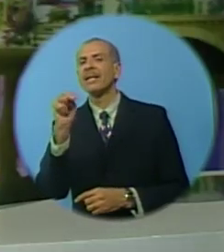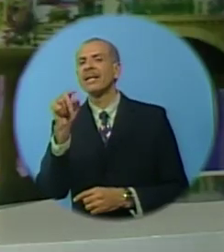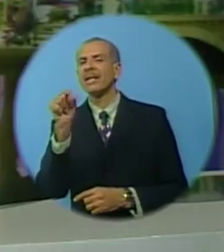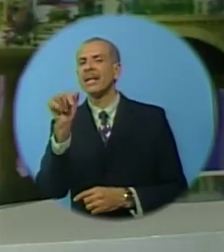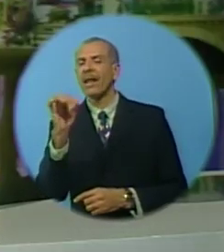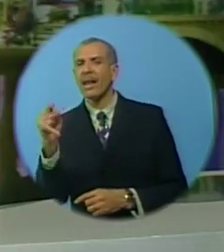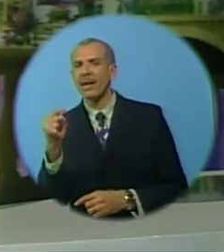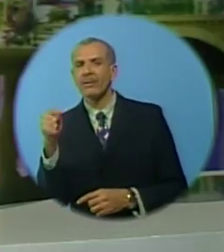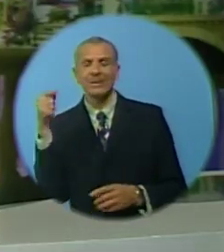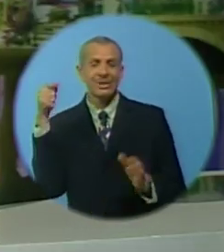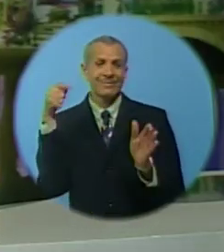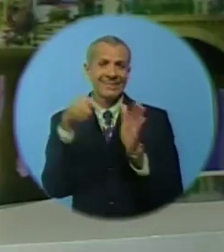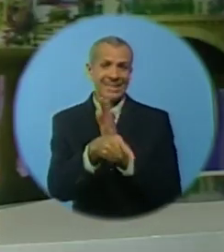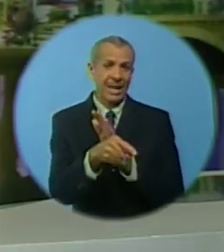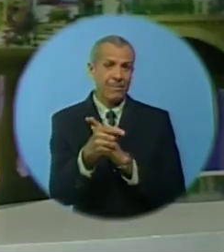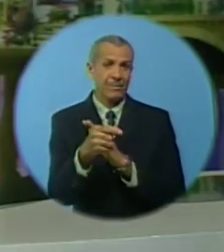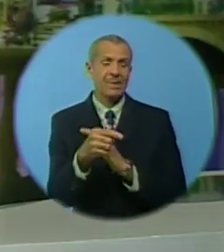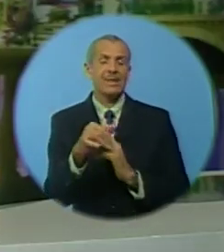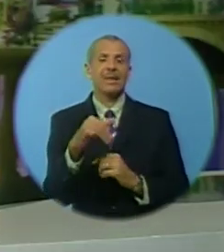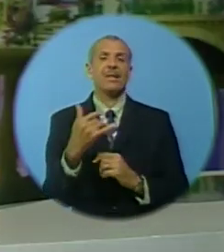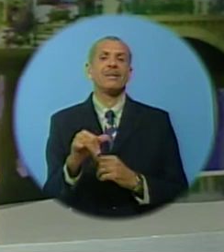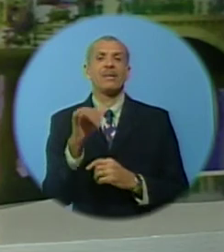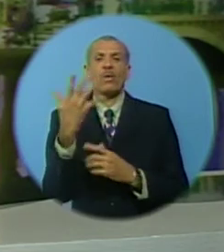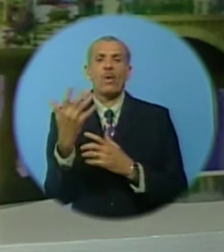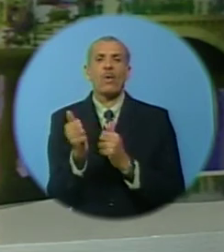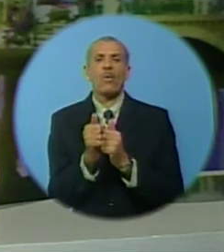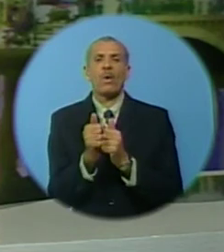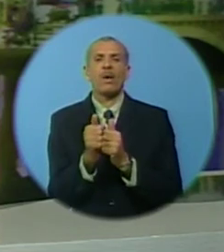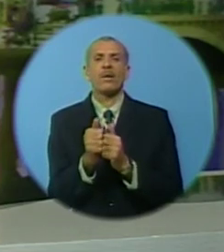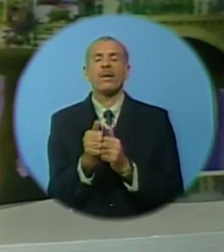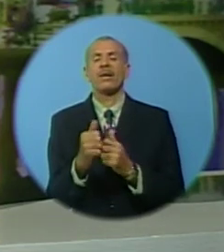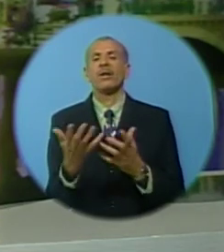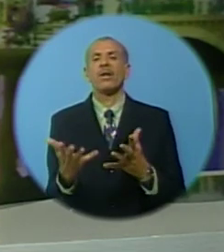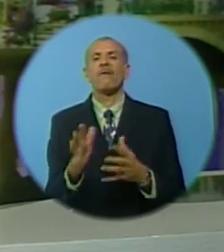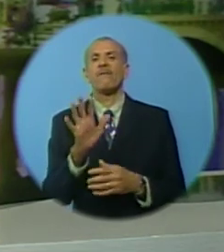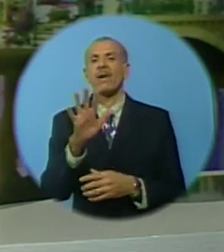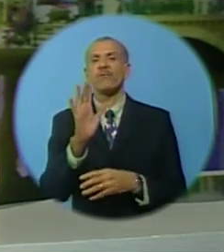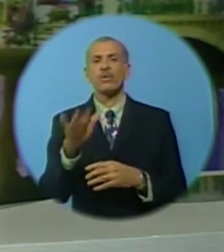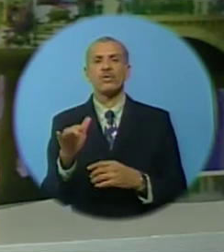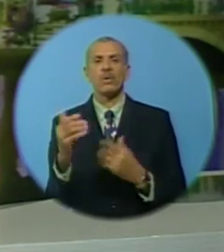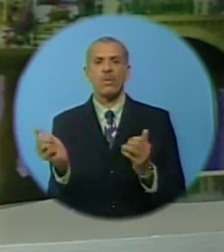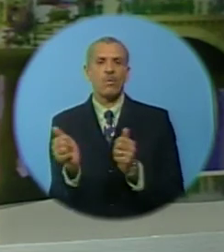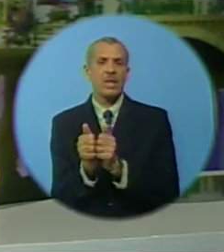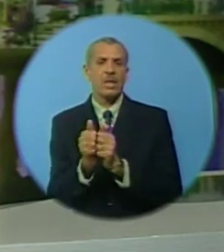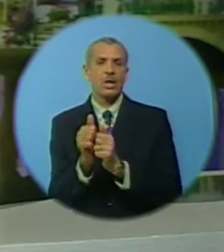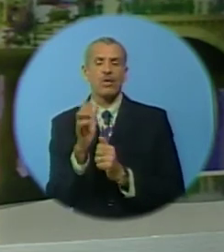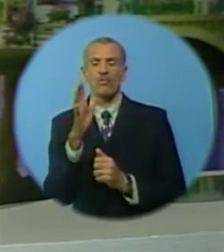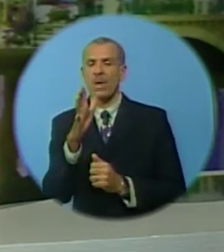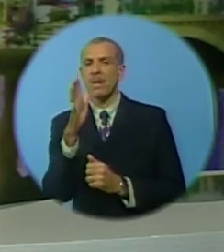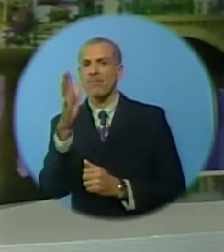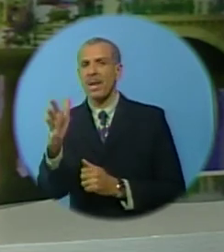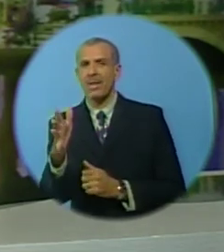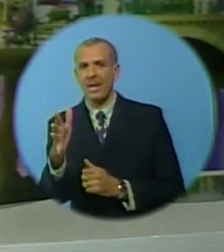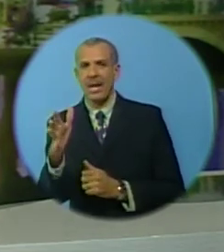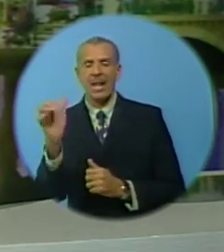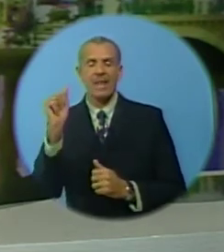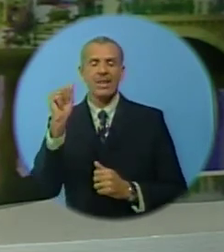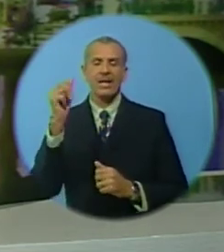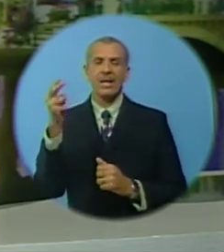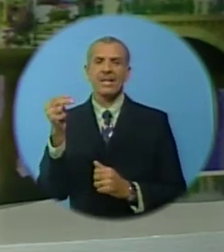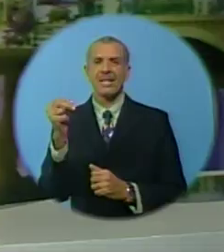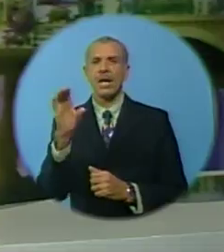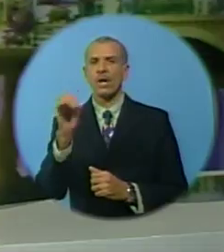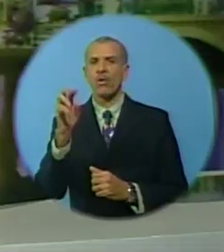unknown assailant at Niles Road, St. Peter. 5 of her children are now with their grandmother, Althea Hines, at her Crab Hill St. Lucie